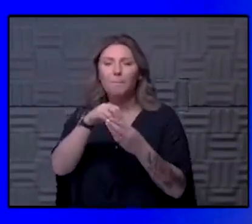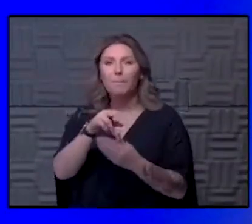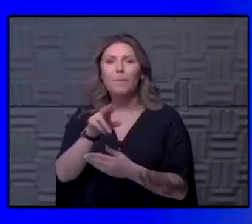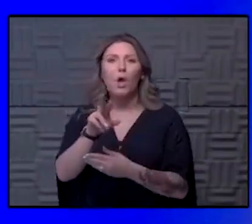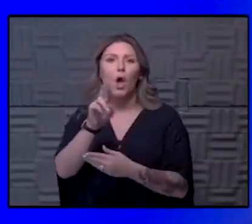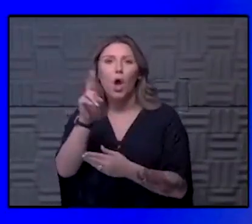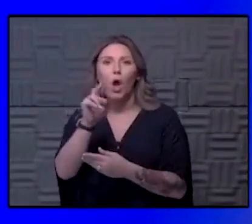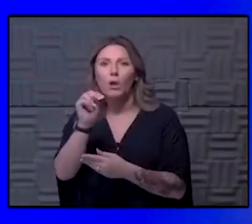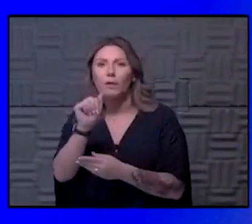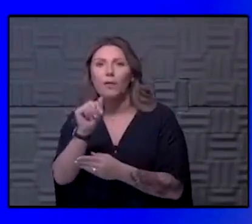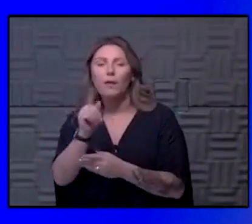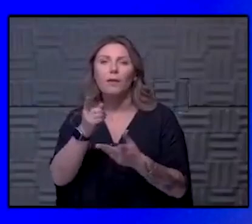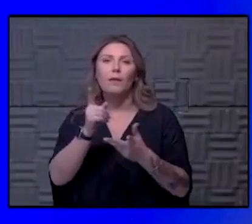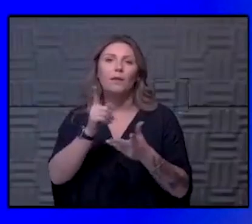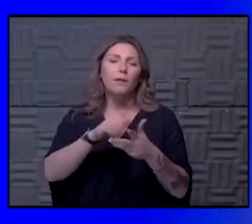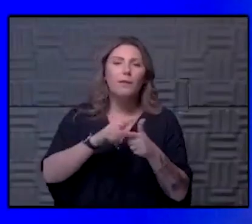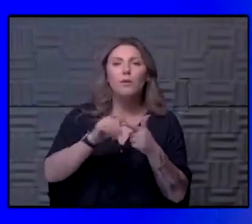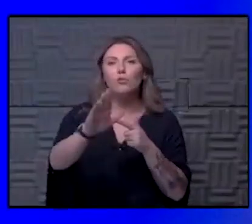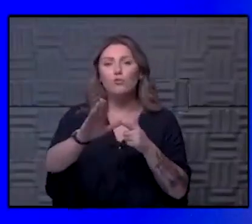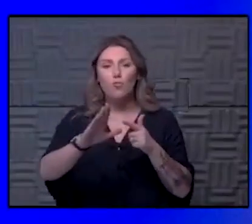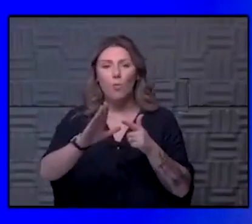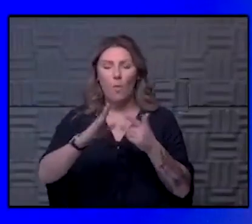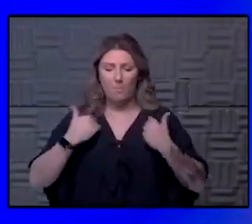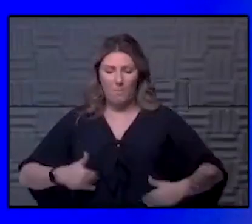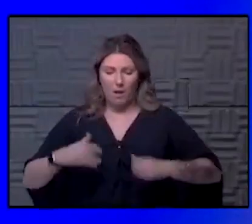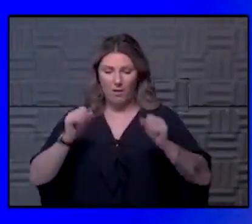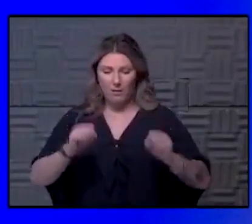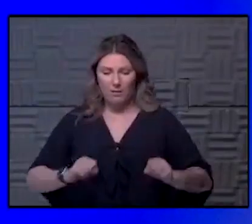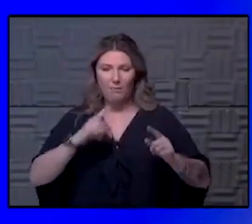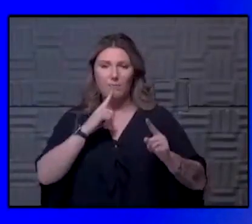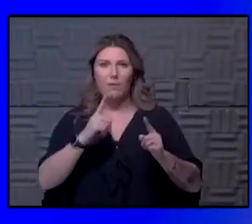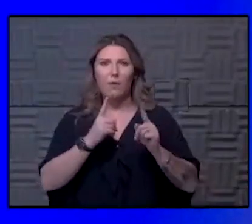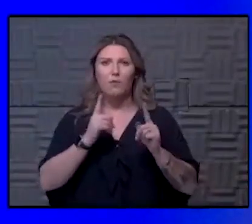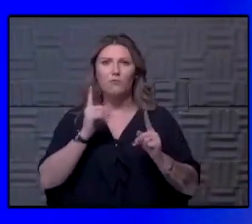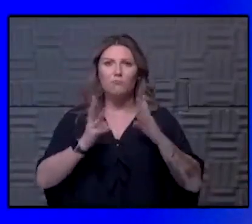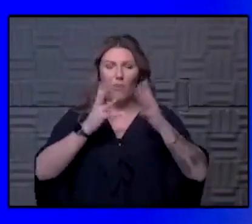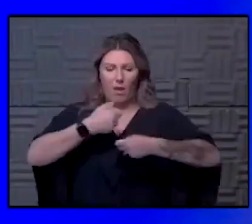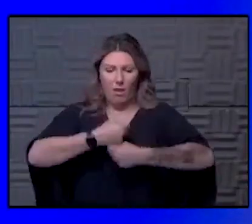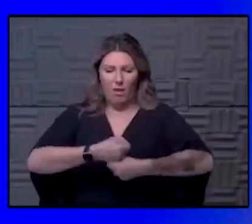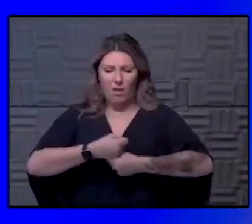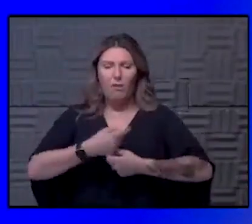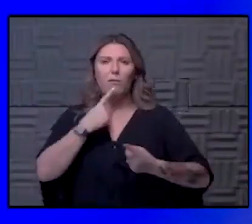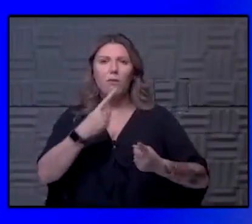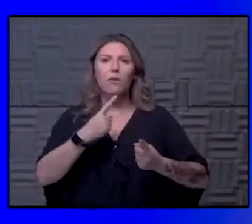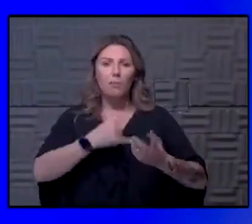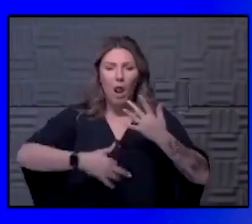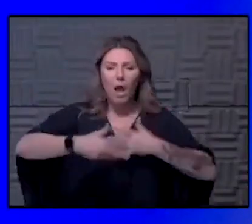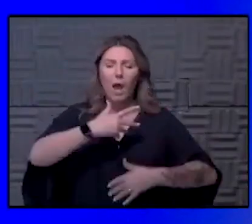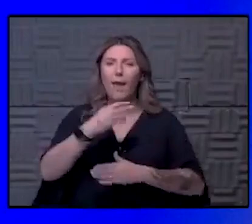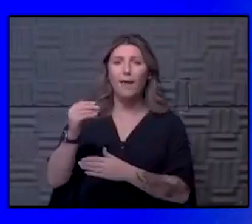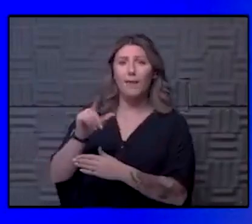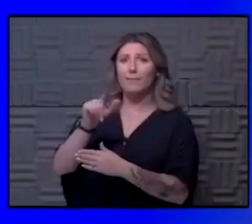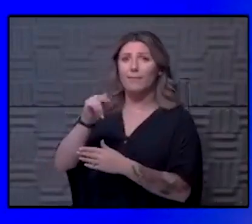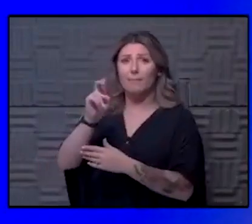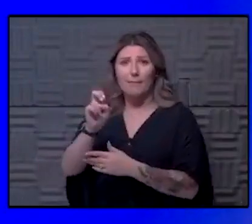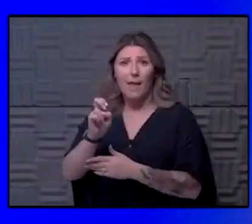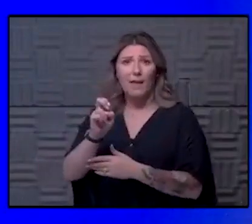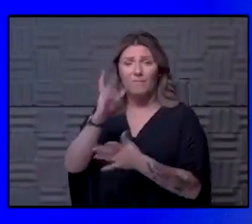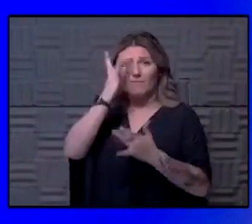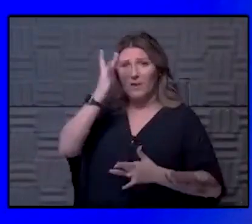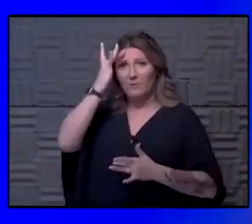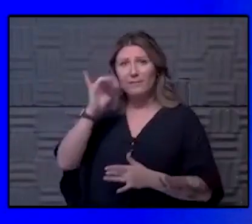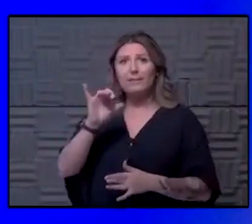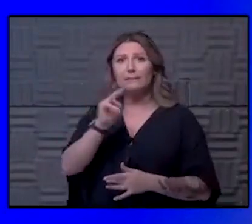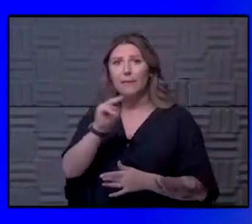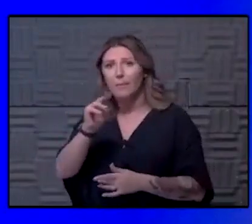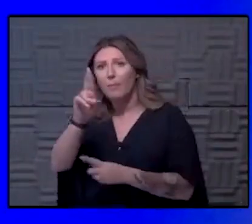your body can create a spike, or we can inject a live virus into you, because we know we have live virus vaccines, and that's the measles, mumps, rubella vaccine,